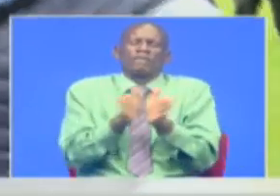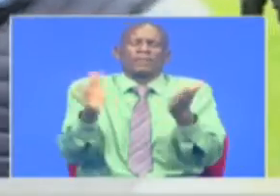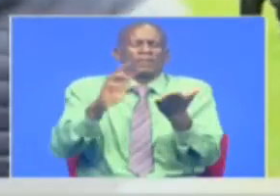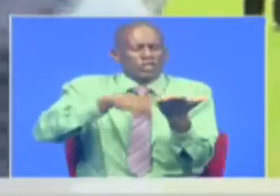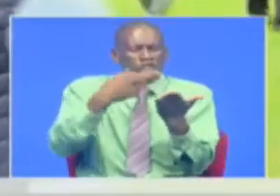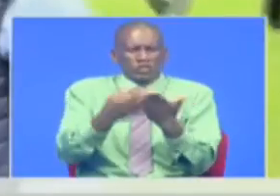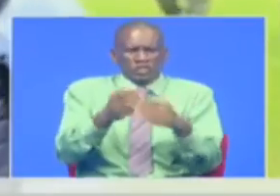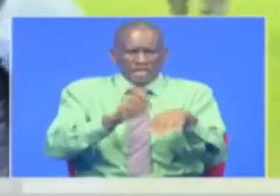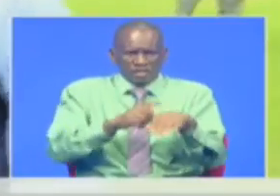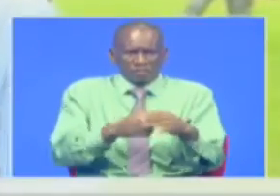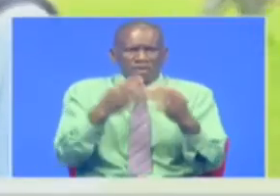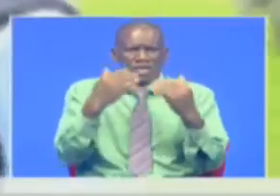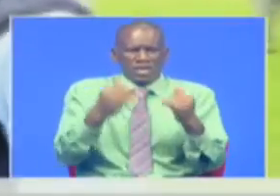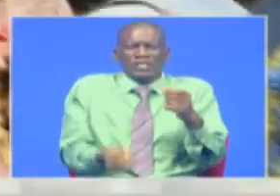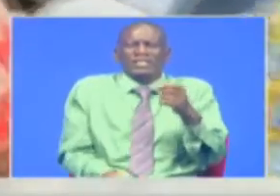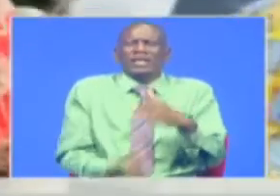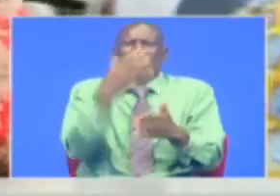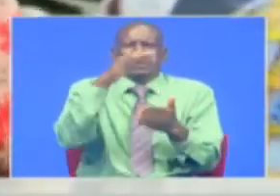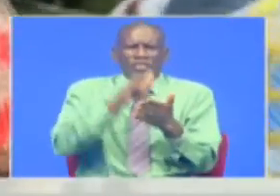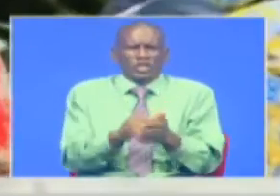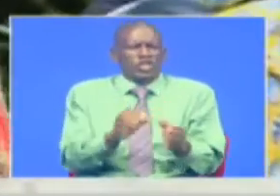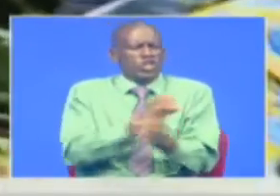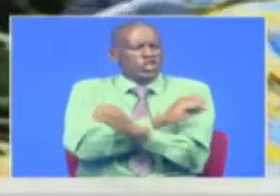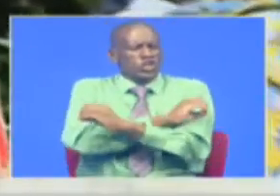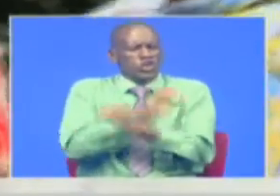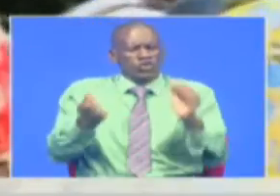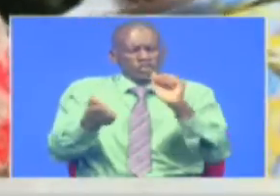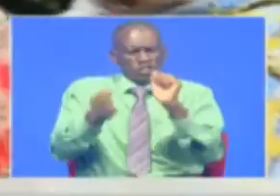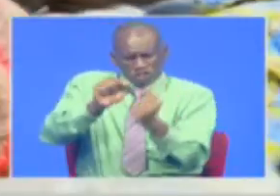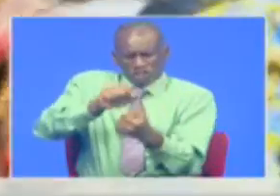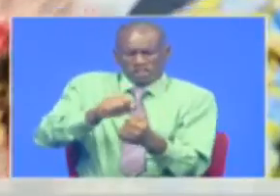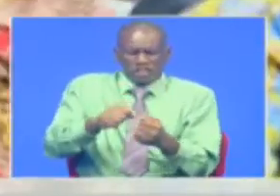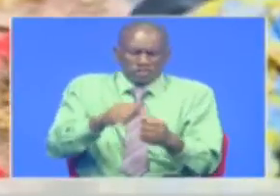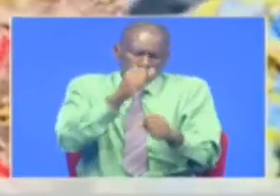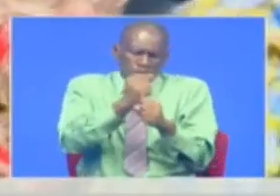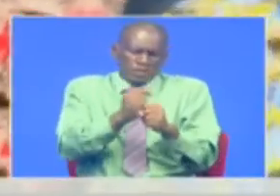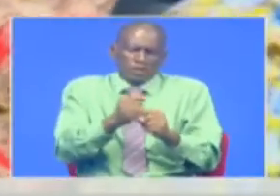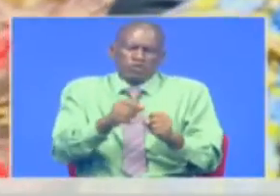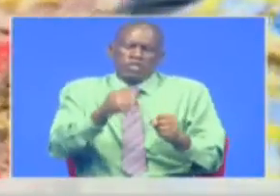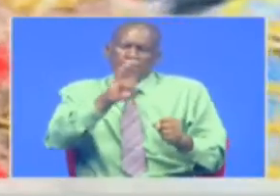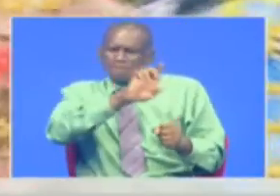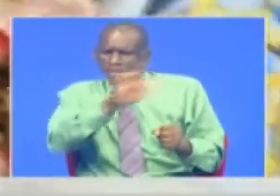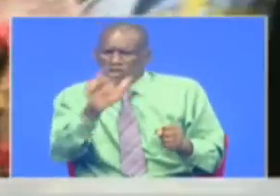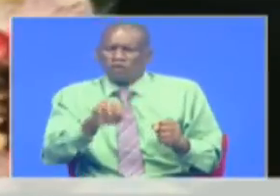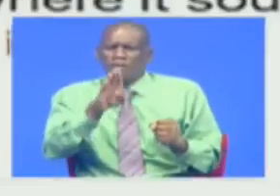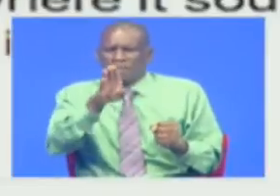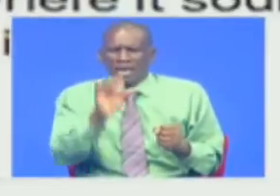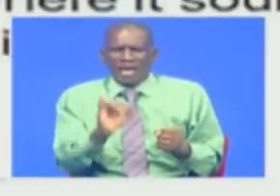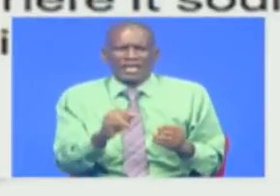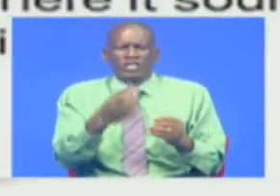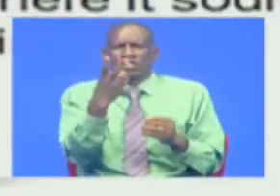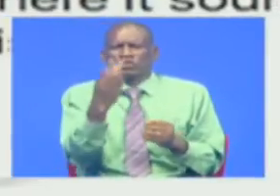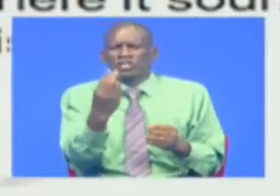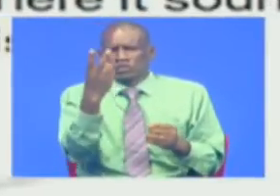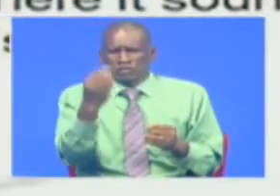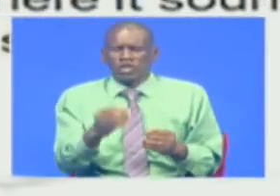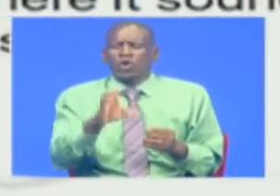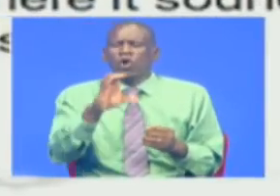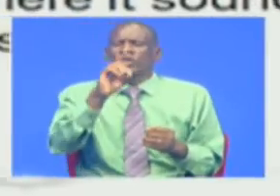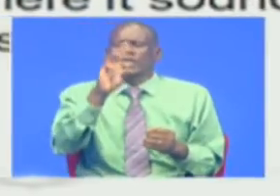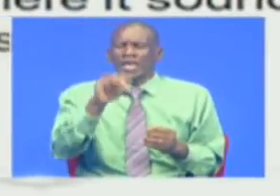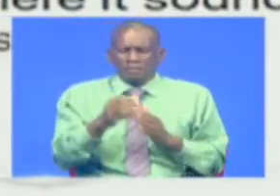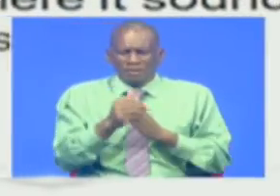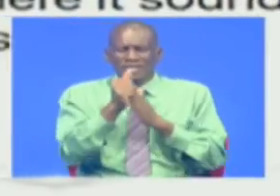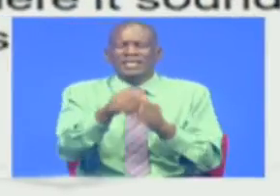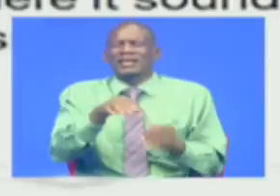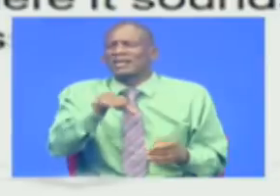it now turns out, there may be no further changes made to the Constitutional Amendment Bill 2020. ODM leader Raila